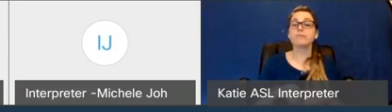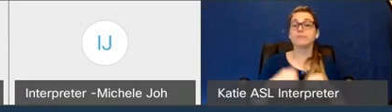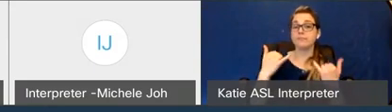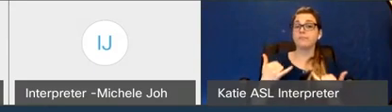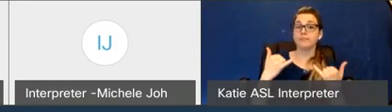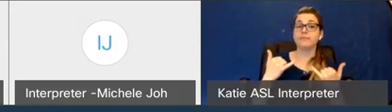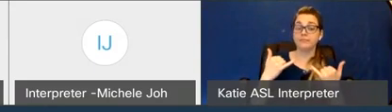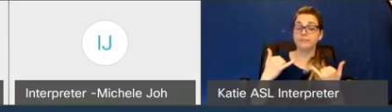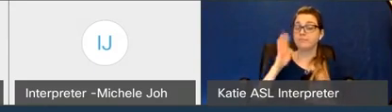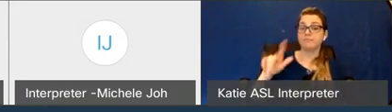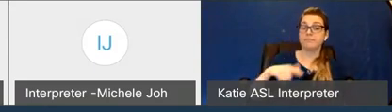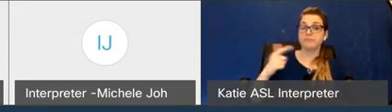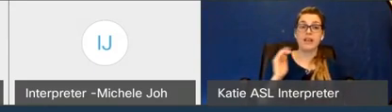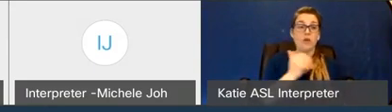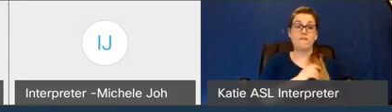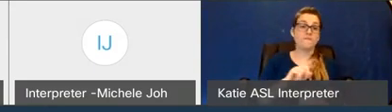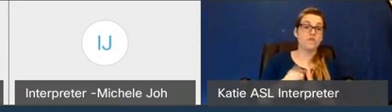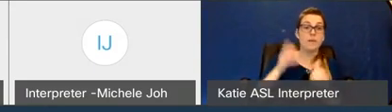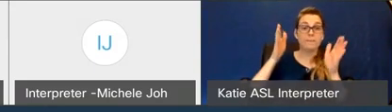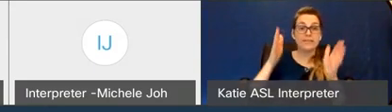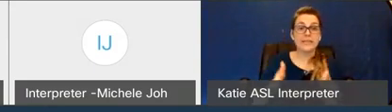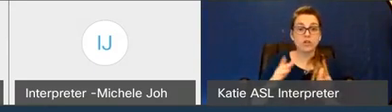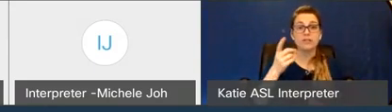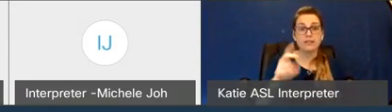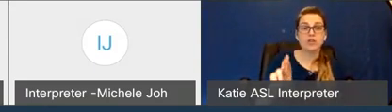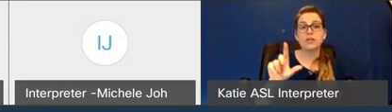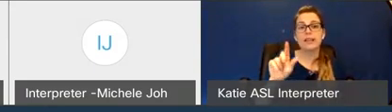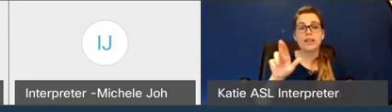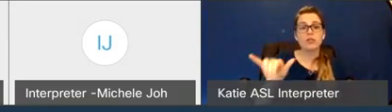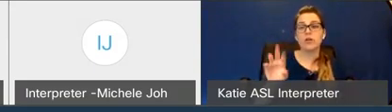ball over to our first presenter, Dr. Larry Weshreich.